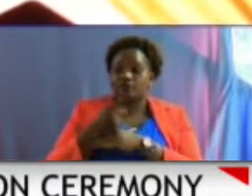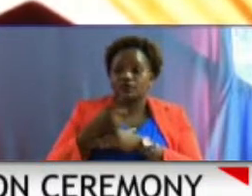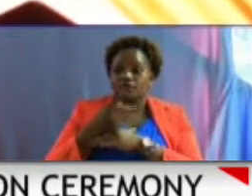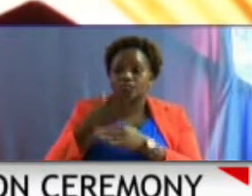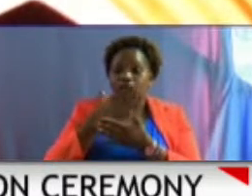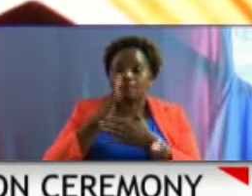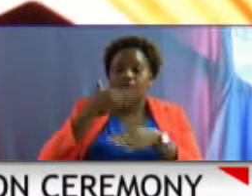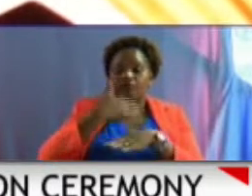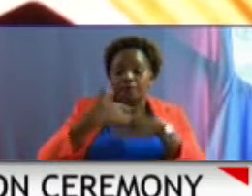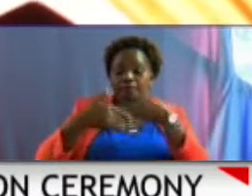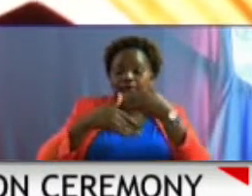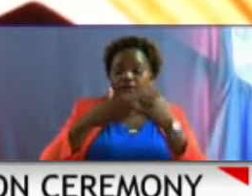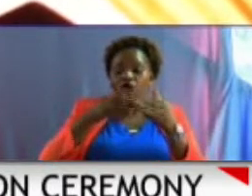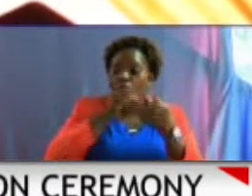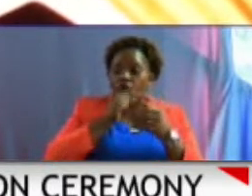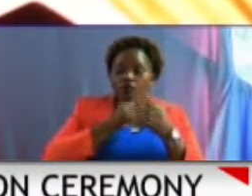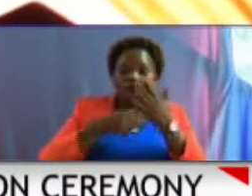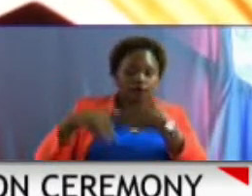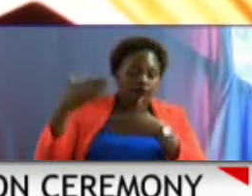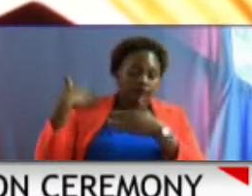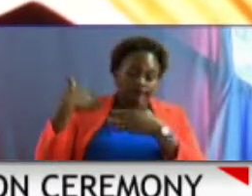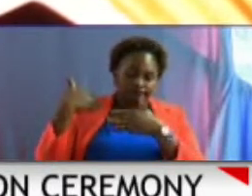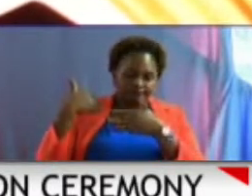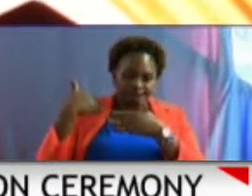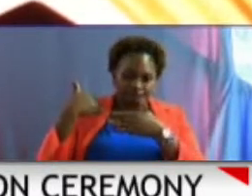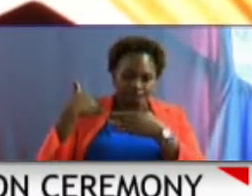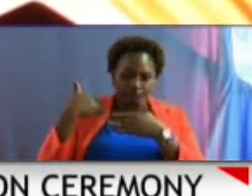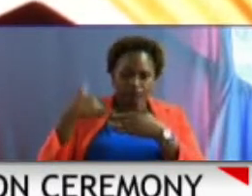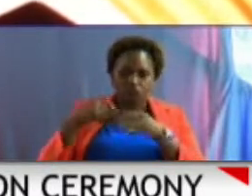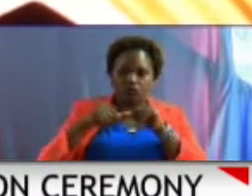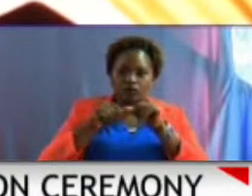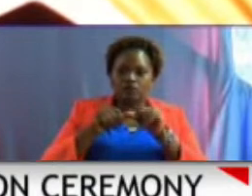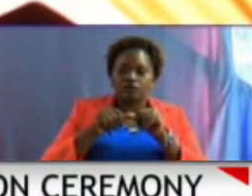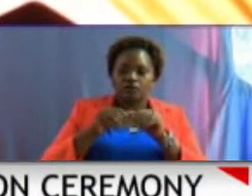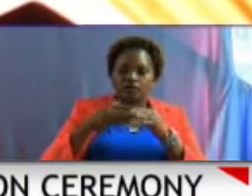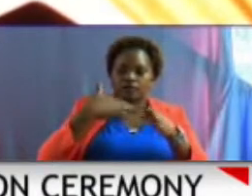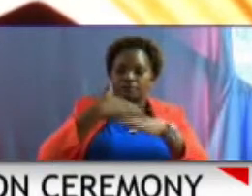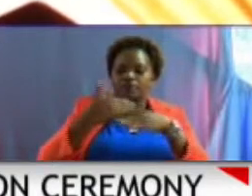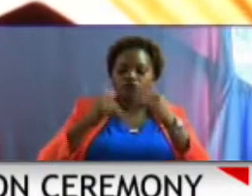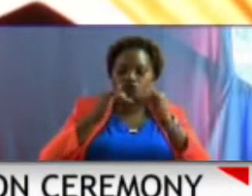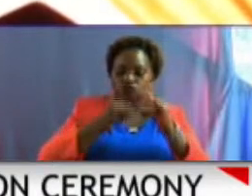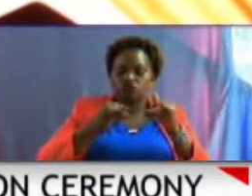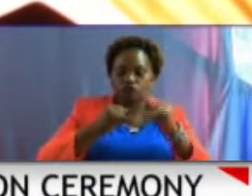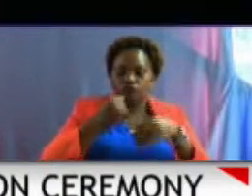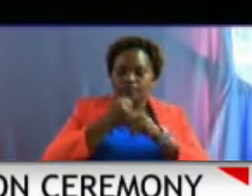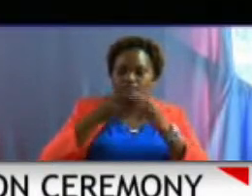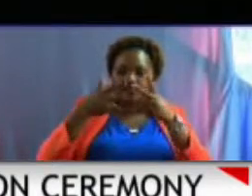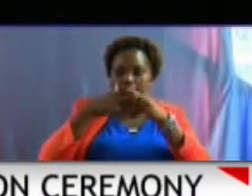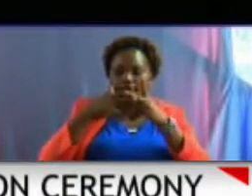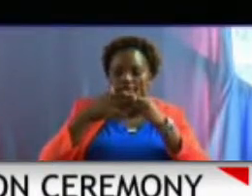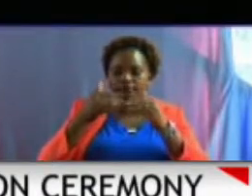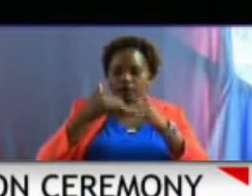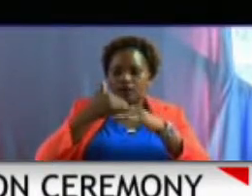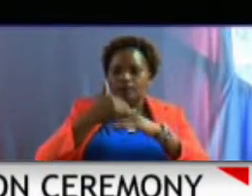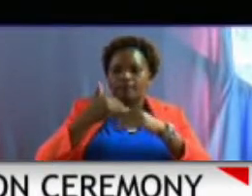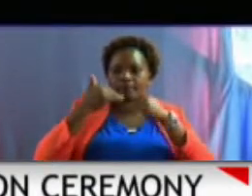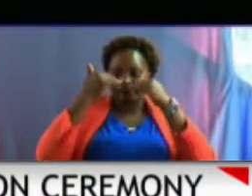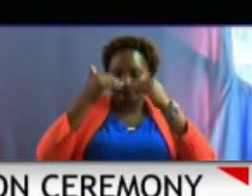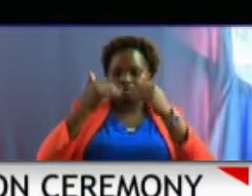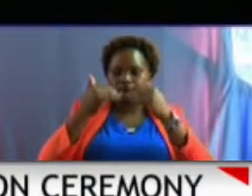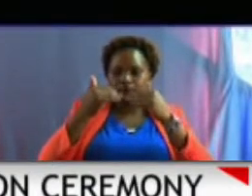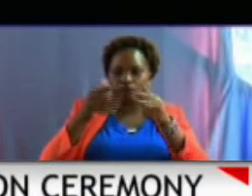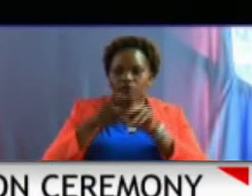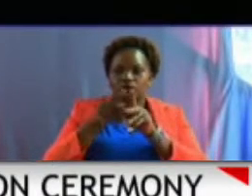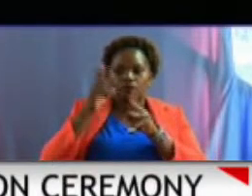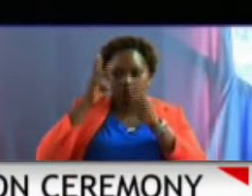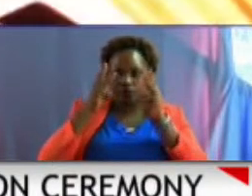of the buildings were quite old. We've continued to upgrade them. I think one thing that is